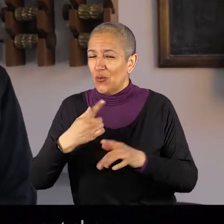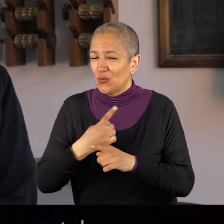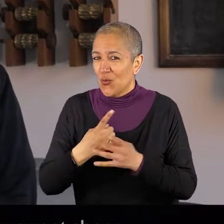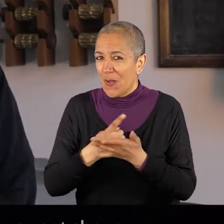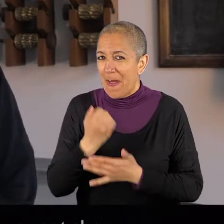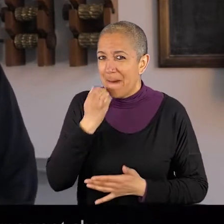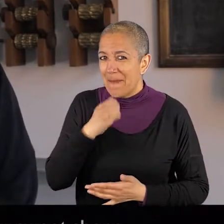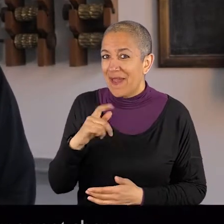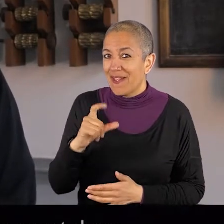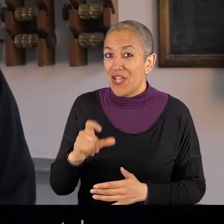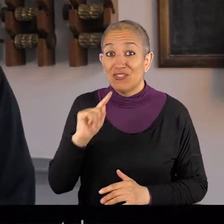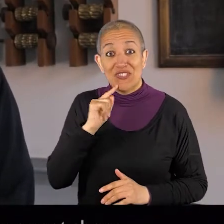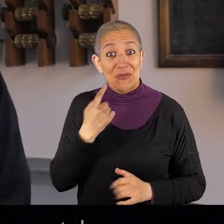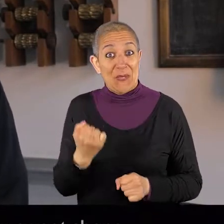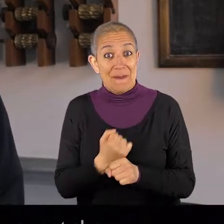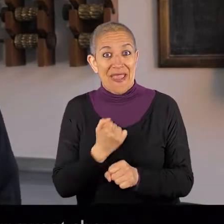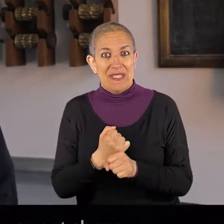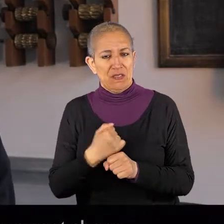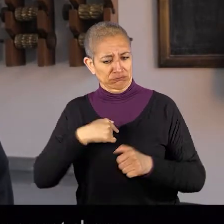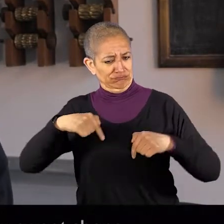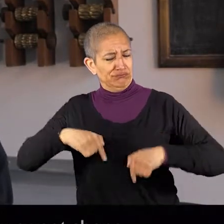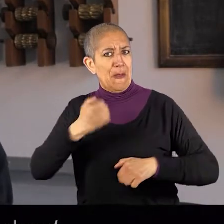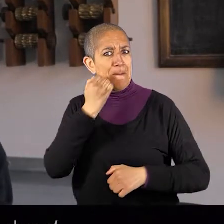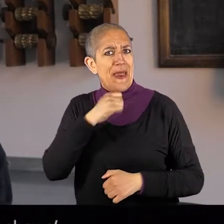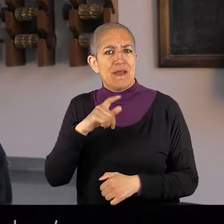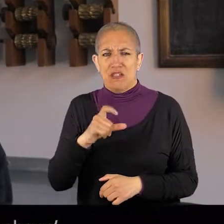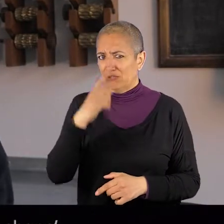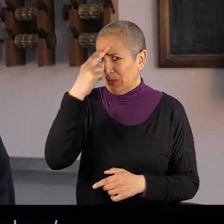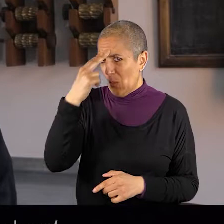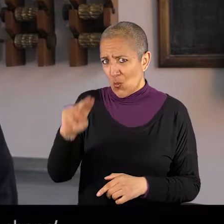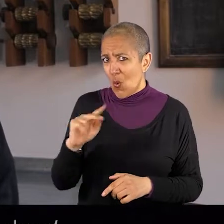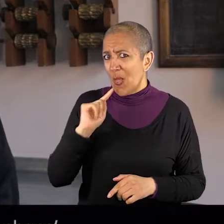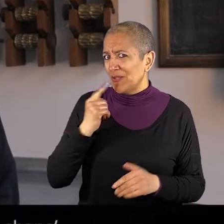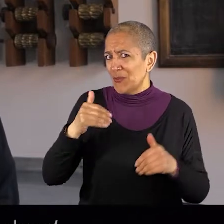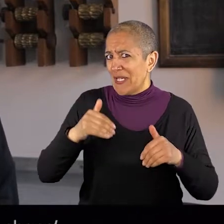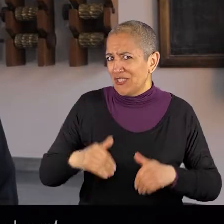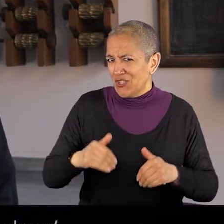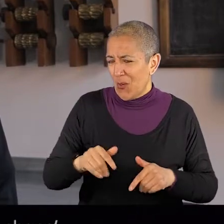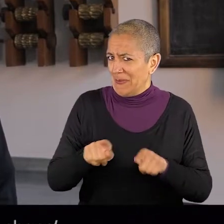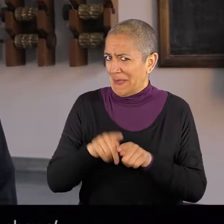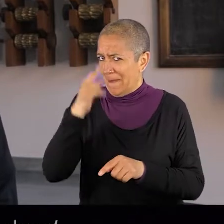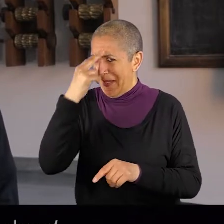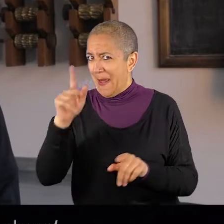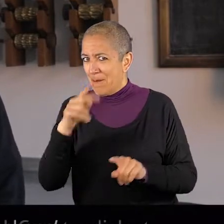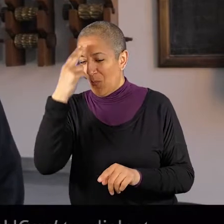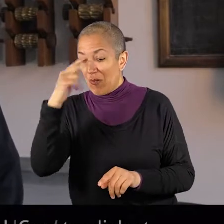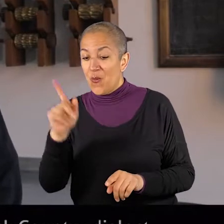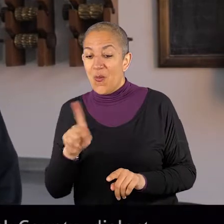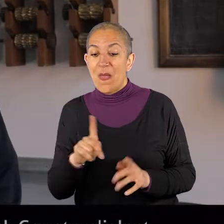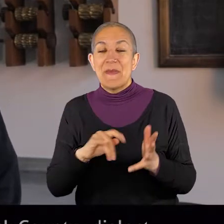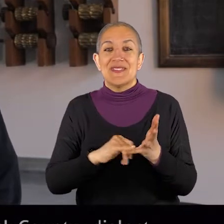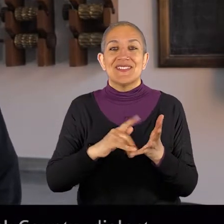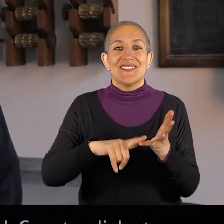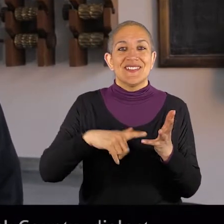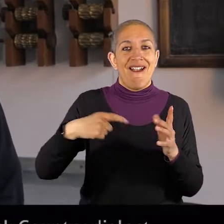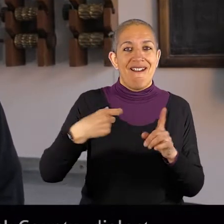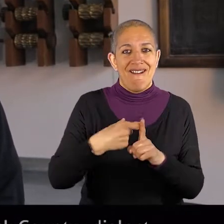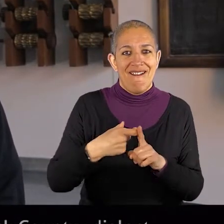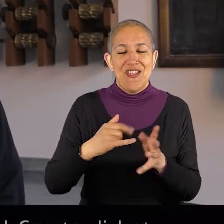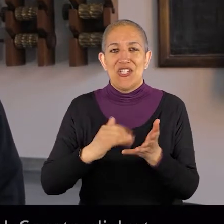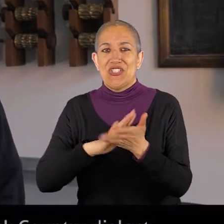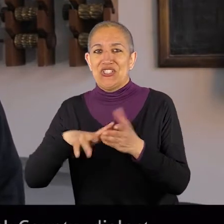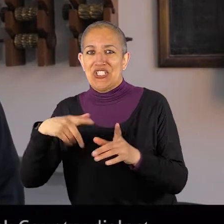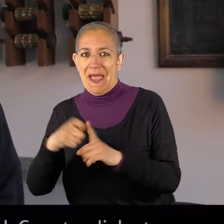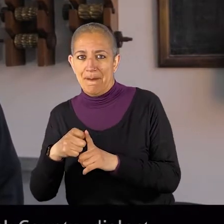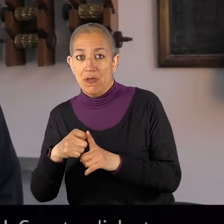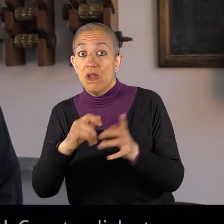Black Country, we don't call our sweet shops, we call them suk shops. Now, suk is the word